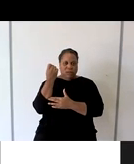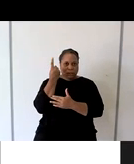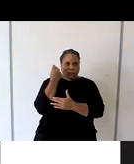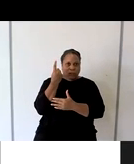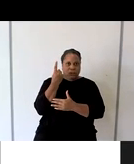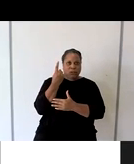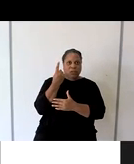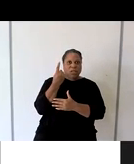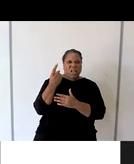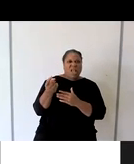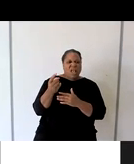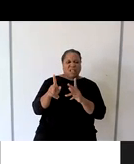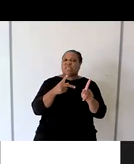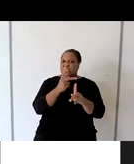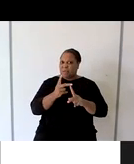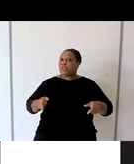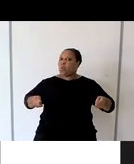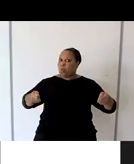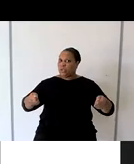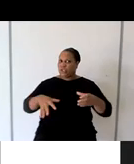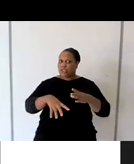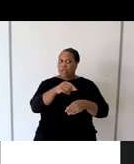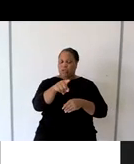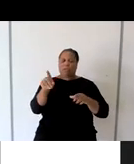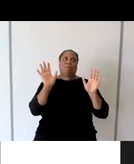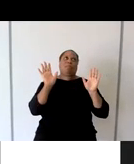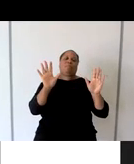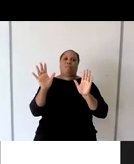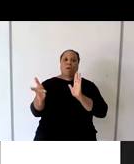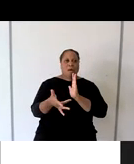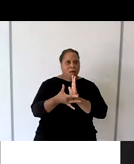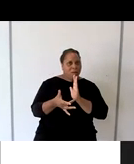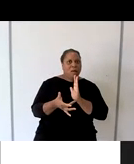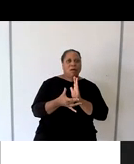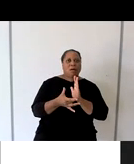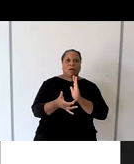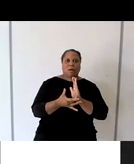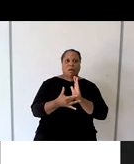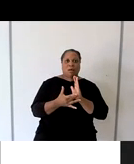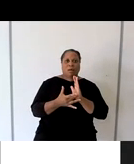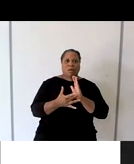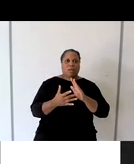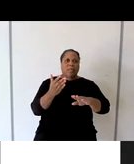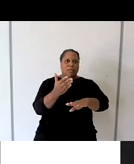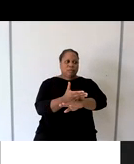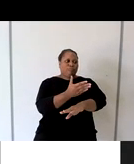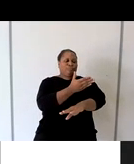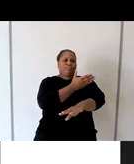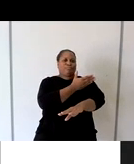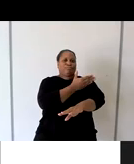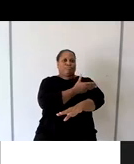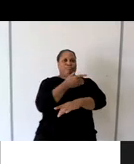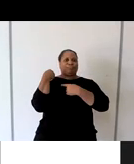styles of wheelchairs that are out there, as well as the amazing technology that has come about since, you